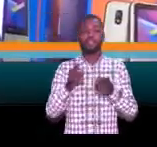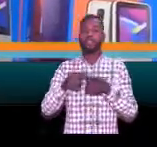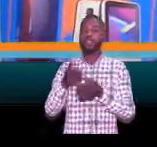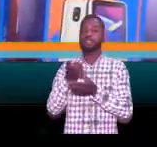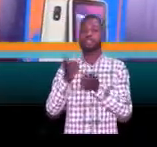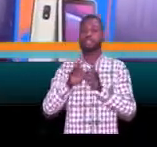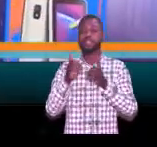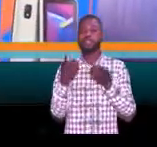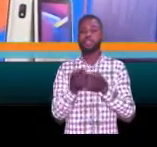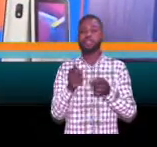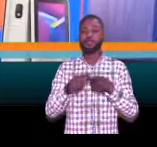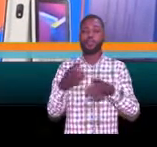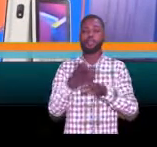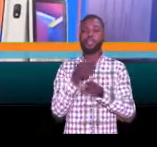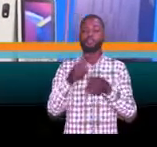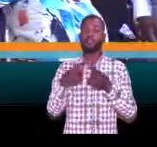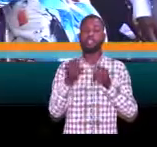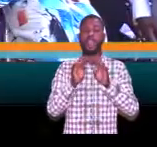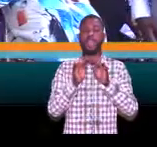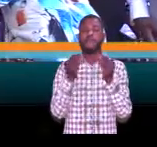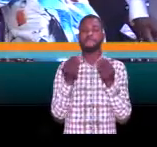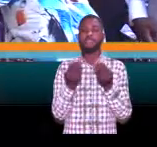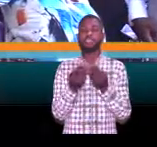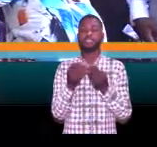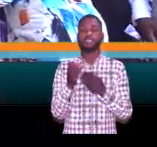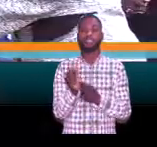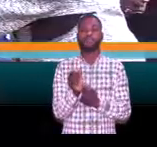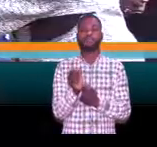then ensure it gets to the communities.